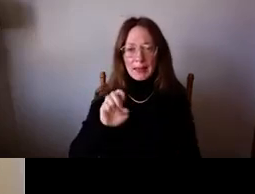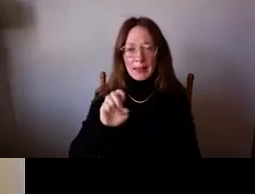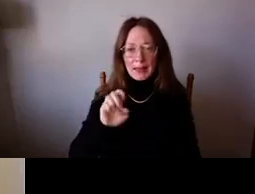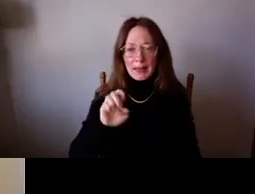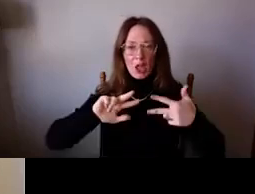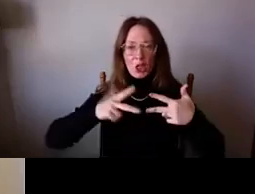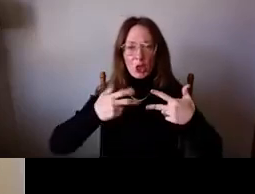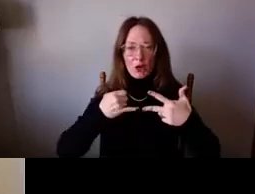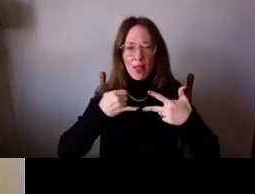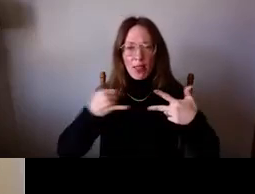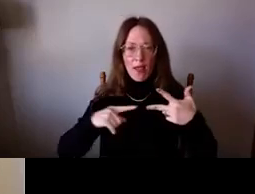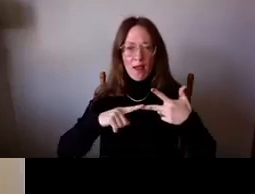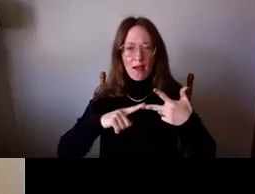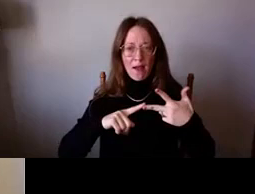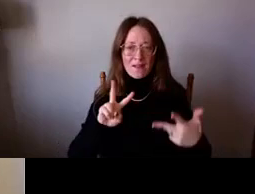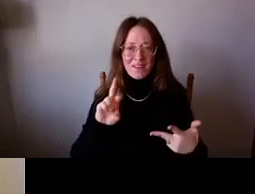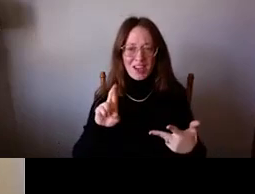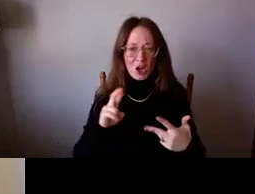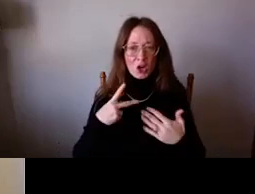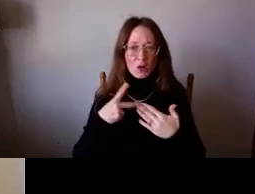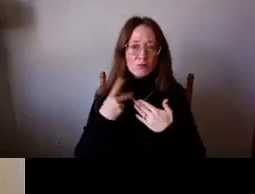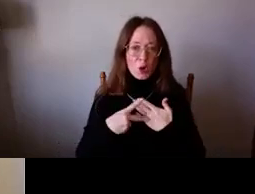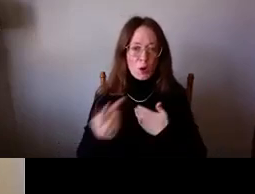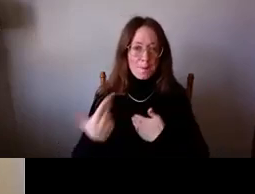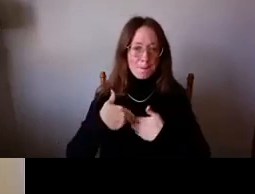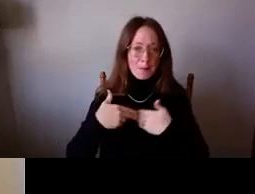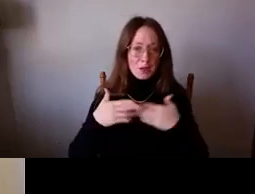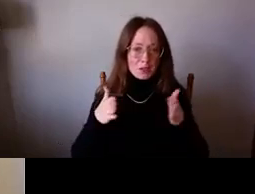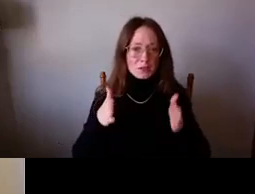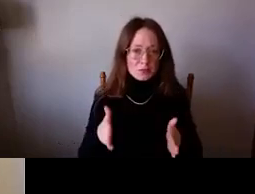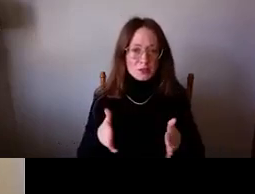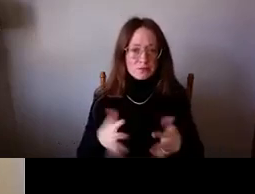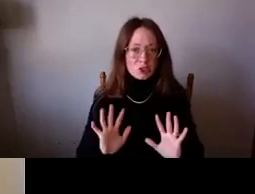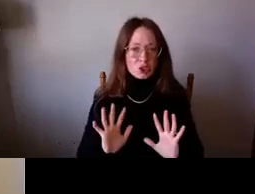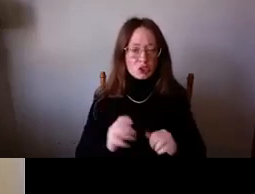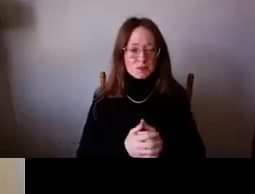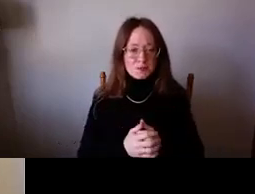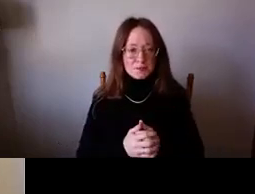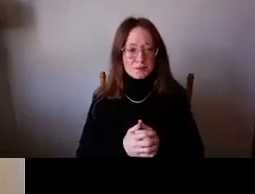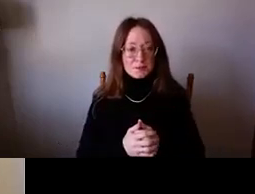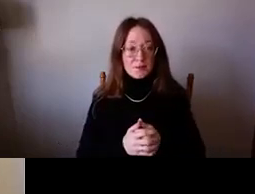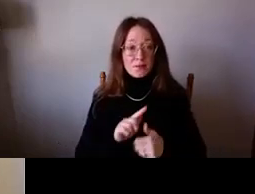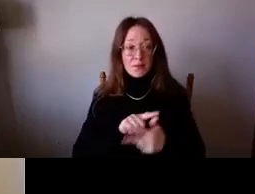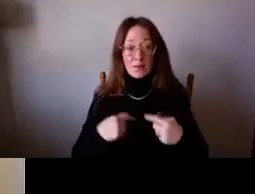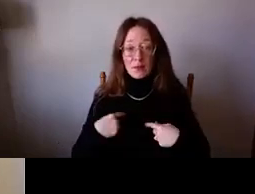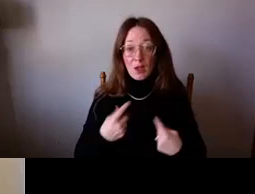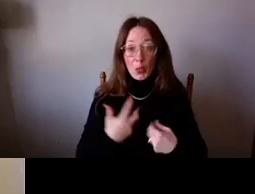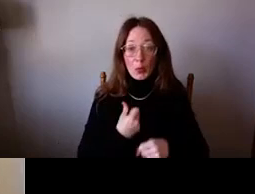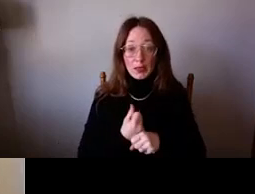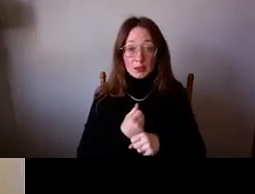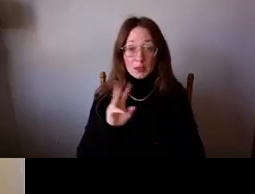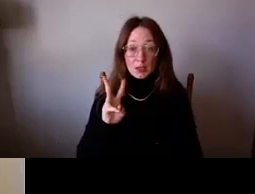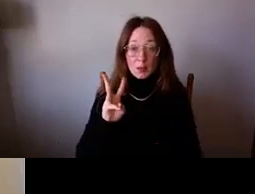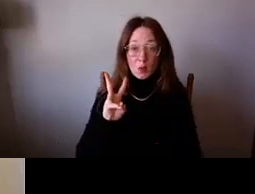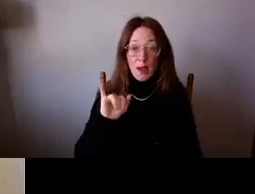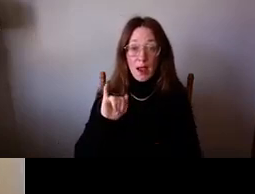here are VR program participants. The 3 years of WIOA data reflect